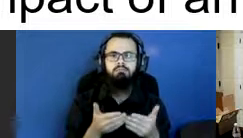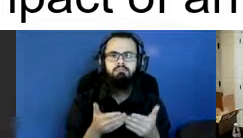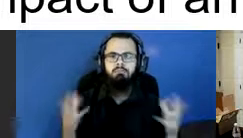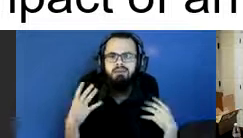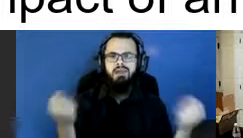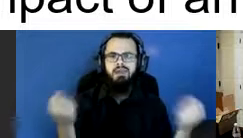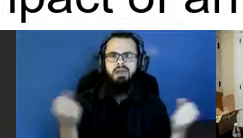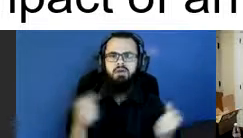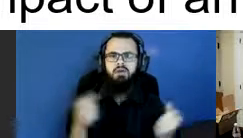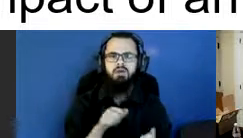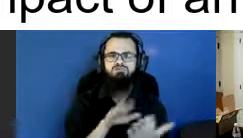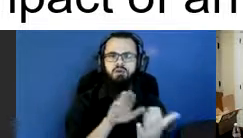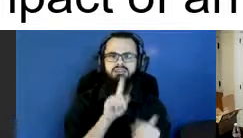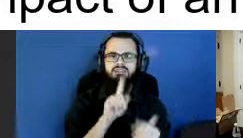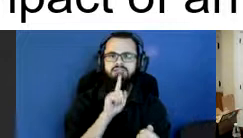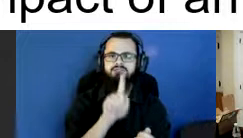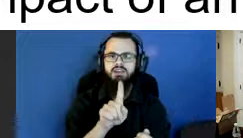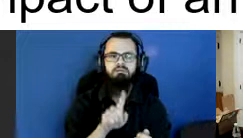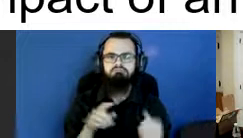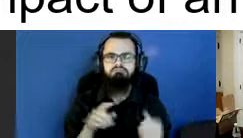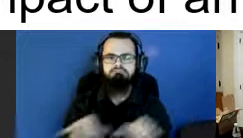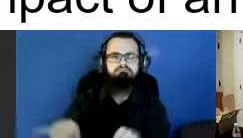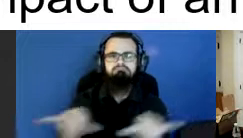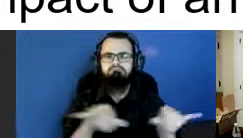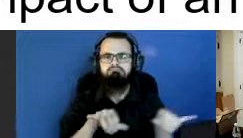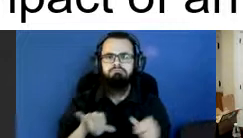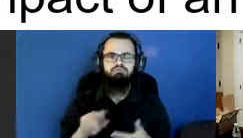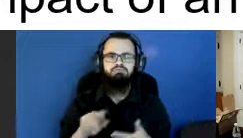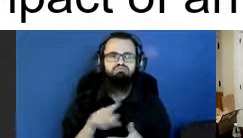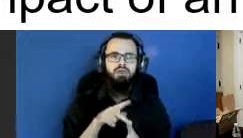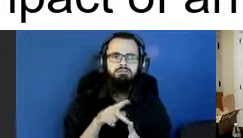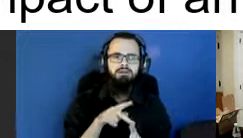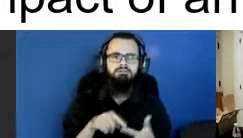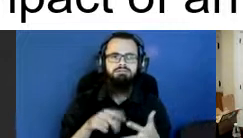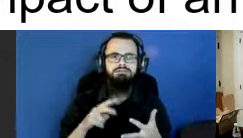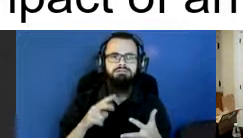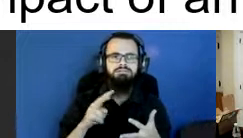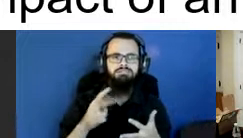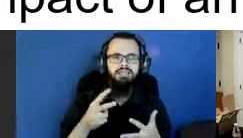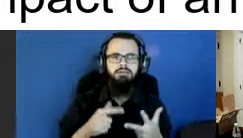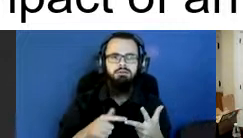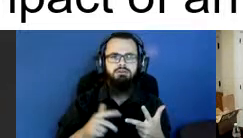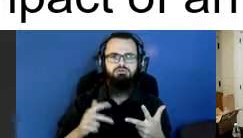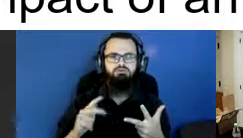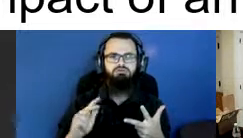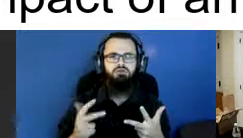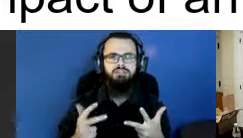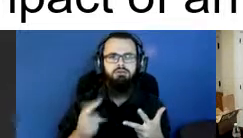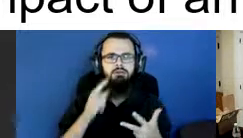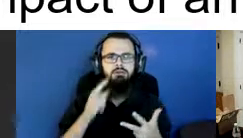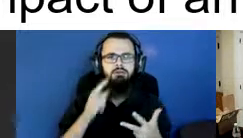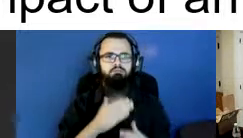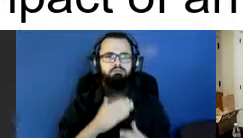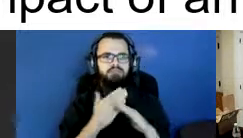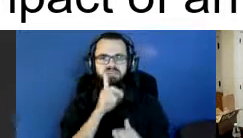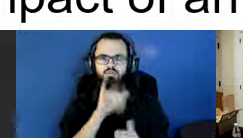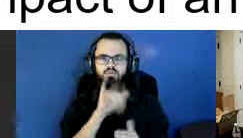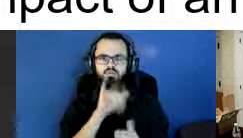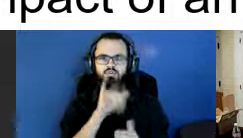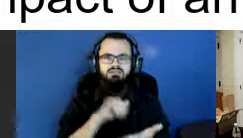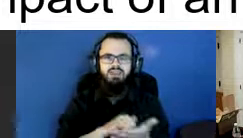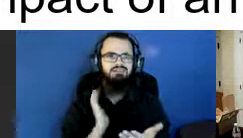a primary, secondary, and tertiary levels of prevention, which is sort of the backbone of public health. So primary